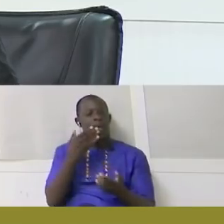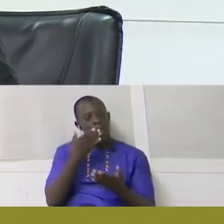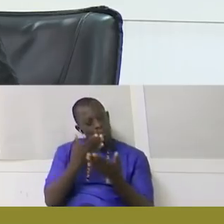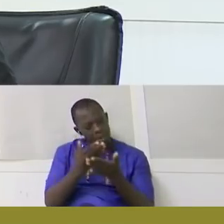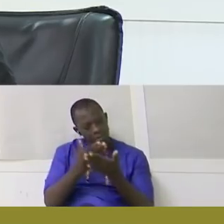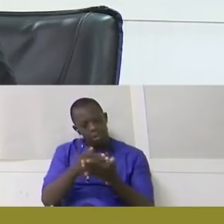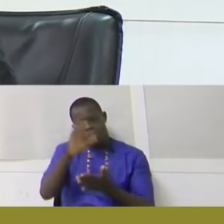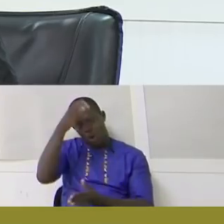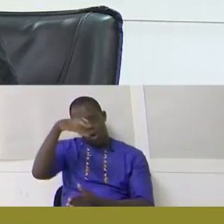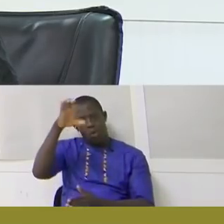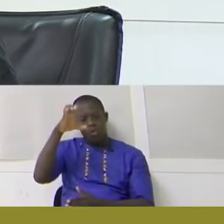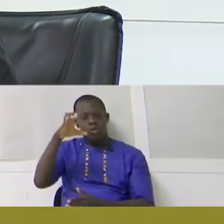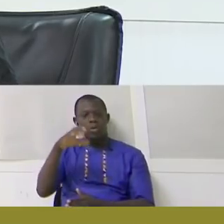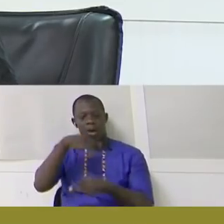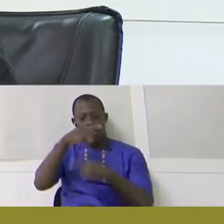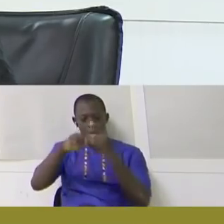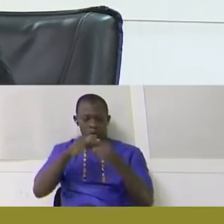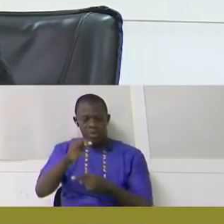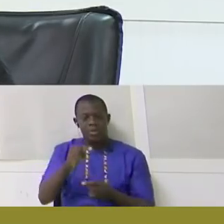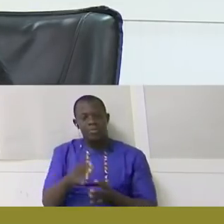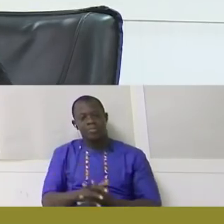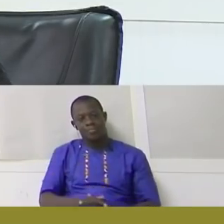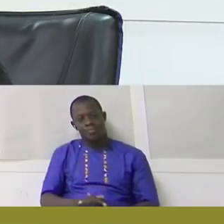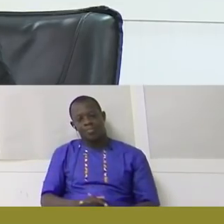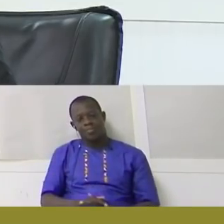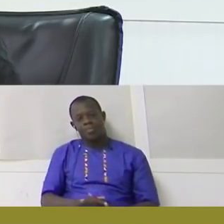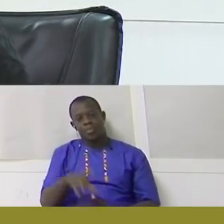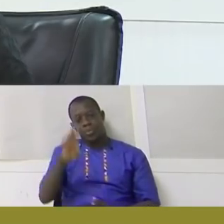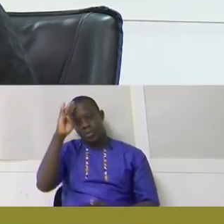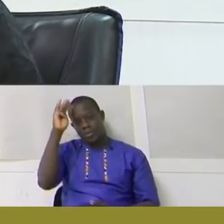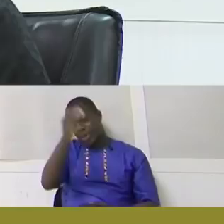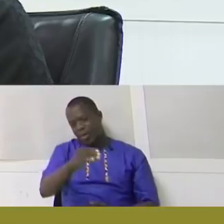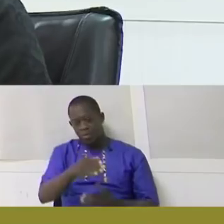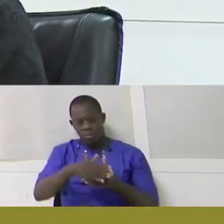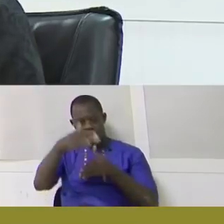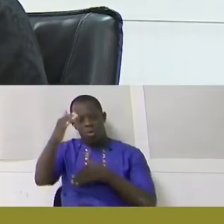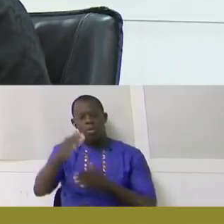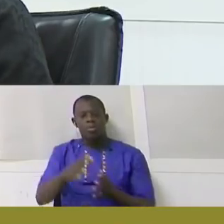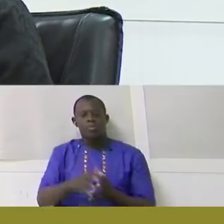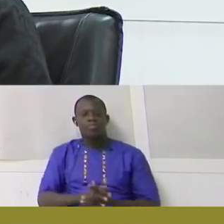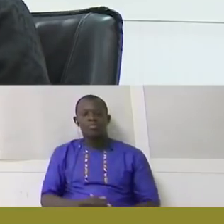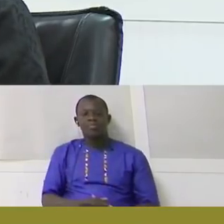commission bi lolu nonu. I am appealing to the commission on that issue. Jerejeñ jeuf. Thank you all.